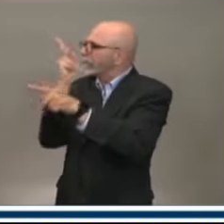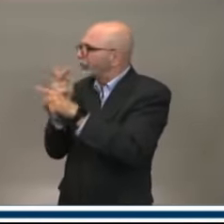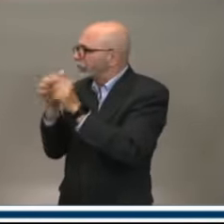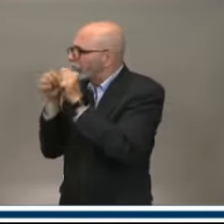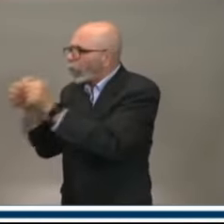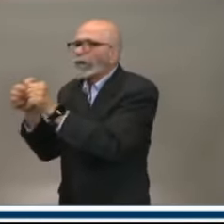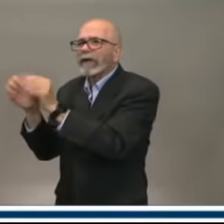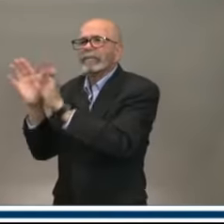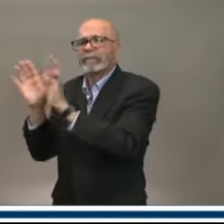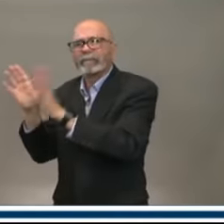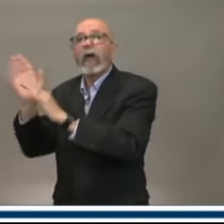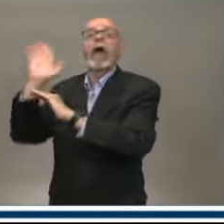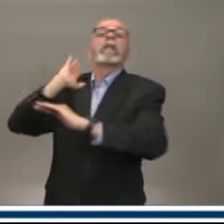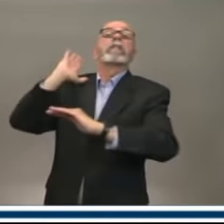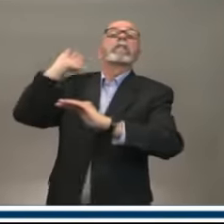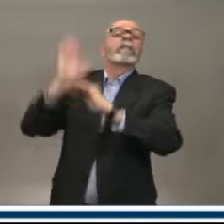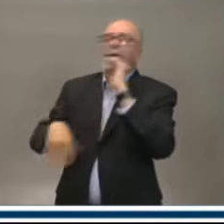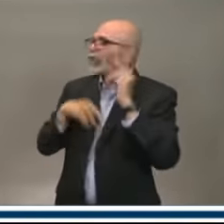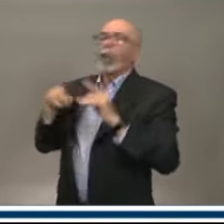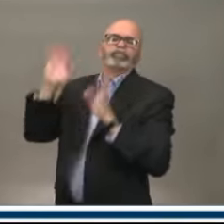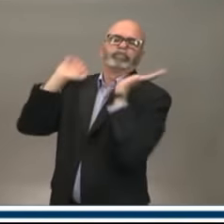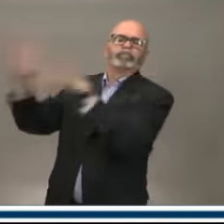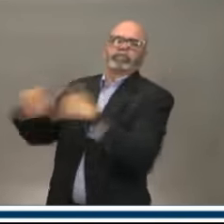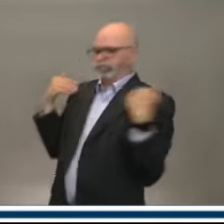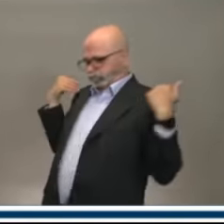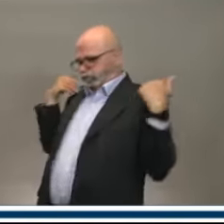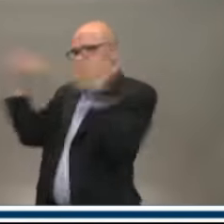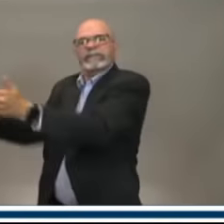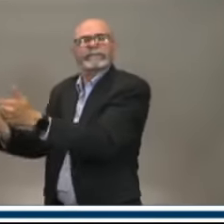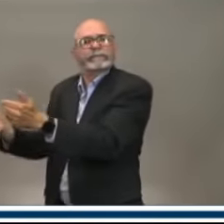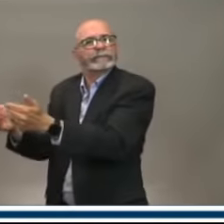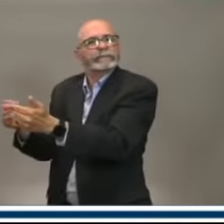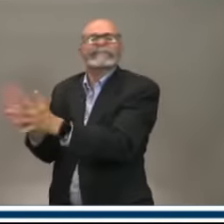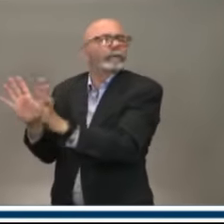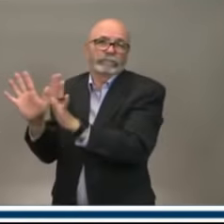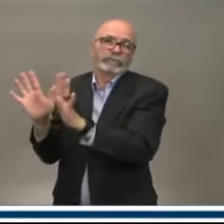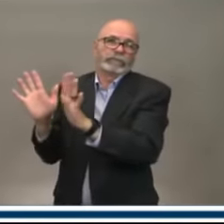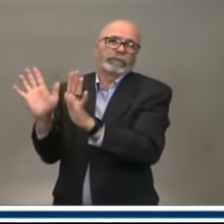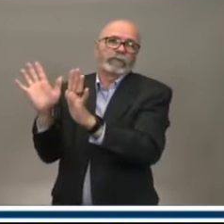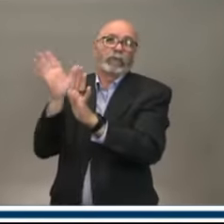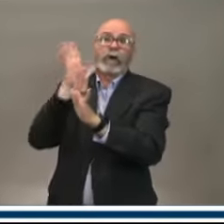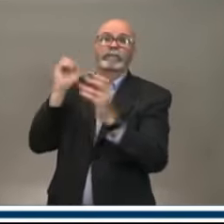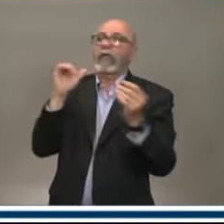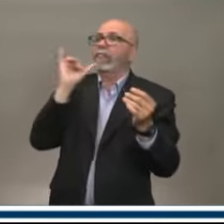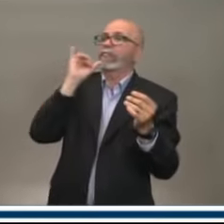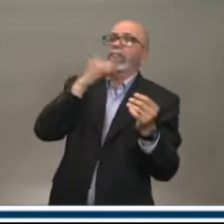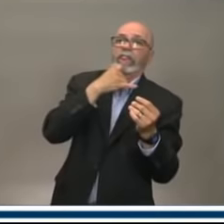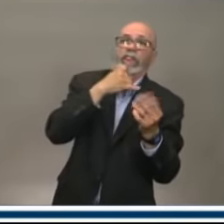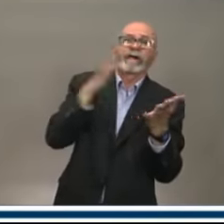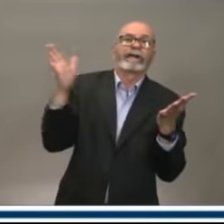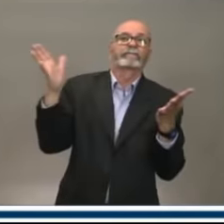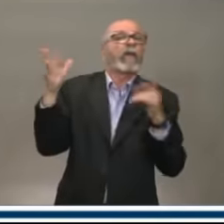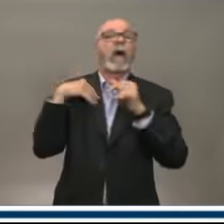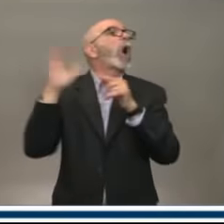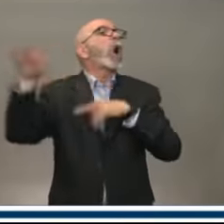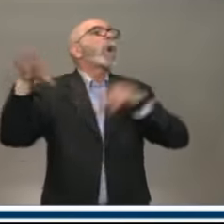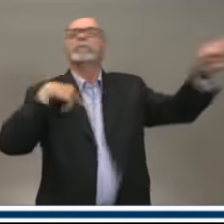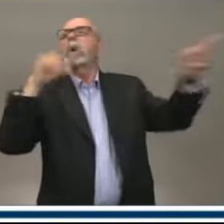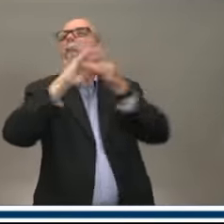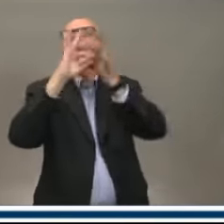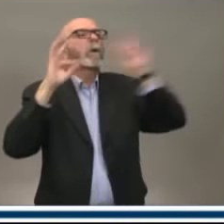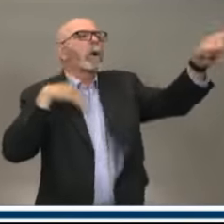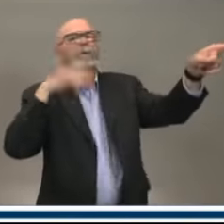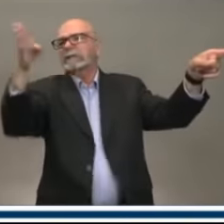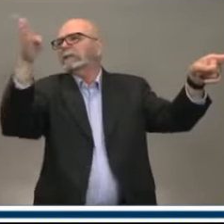because we're trying to meet someone's expectation or trying to keep up with our sister provinces. We were the last province